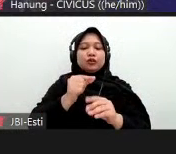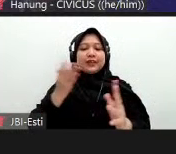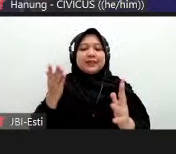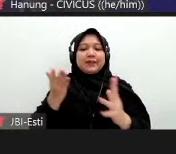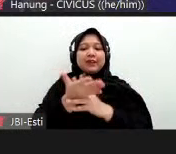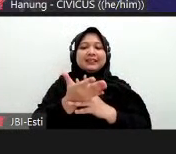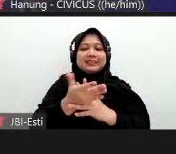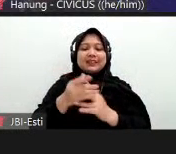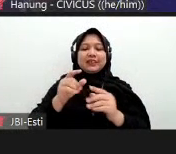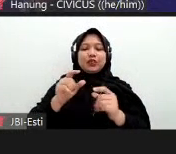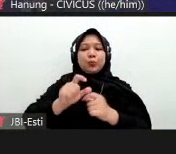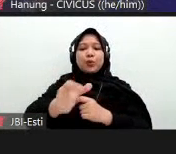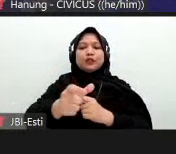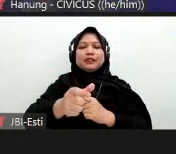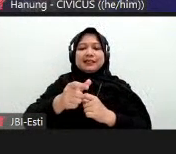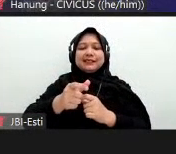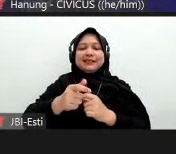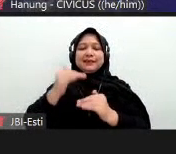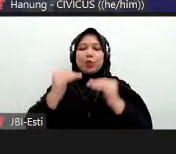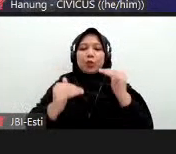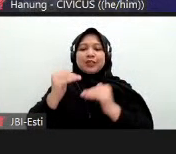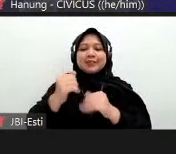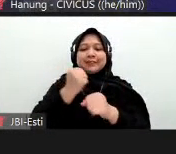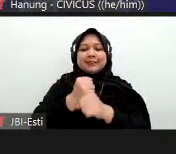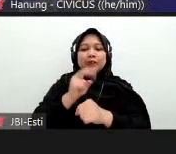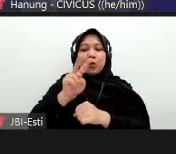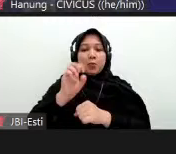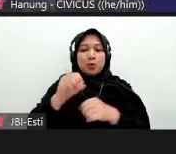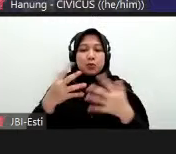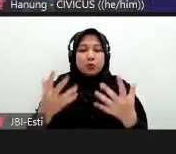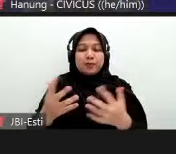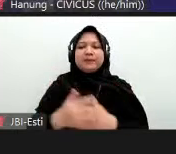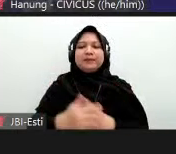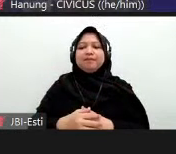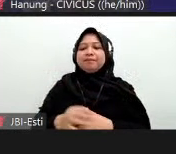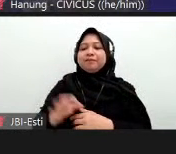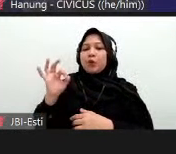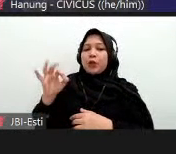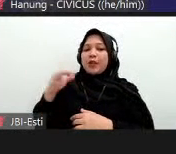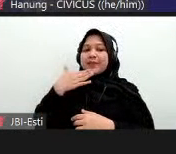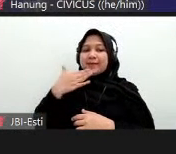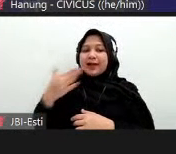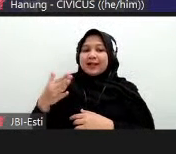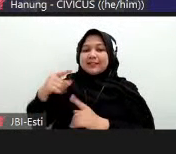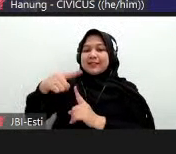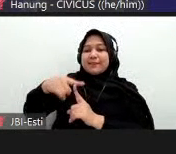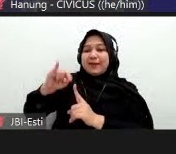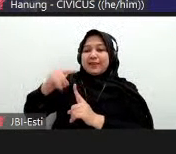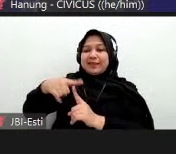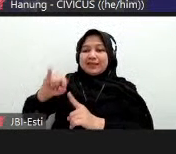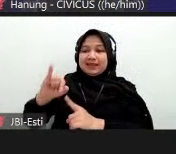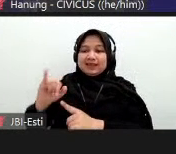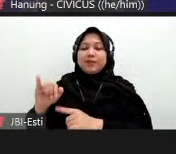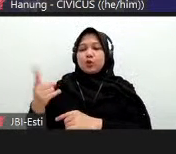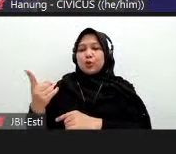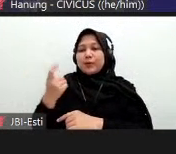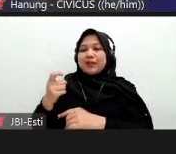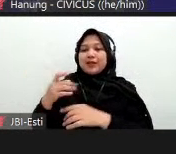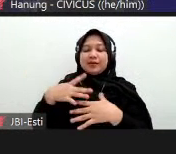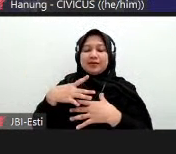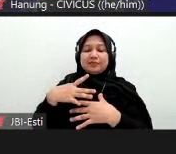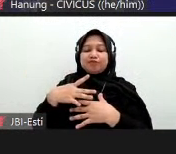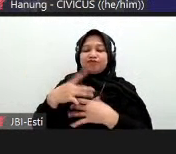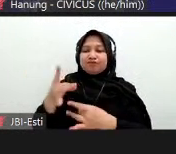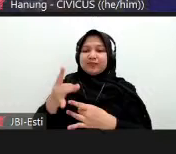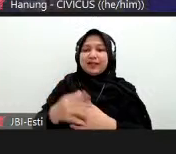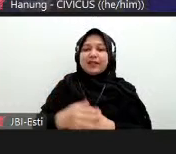the working group in the effort to intervene the process of the G20 negotiations? Thank you so much, Ms.